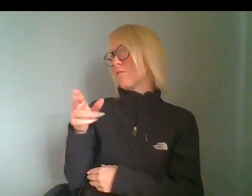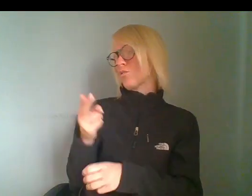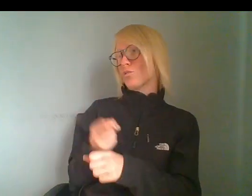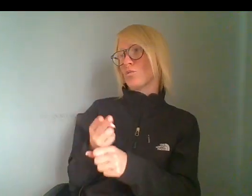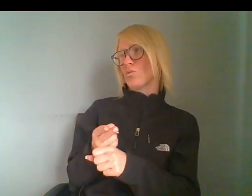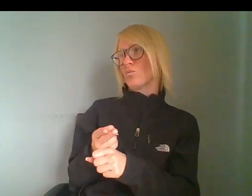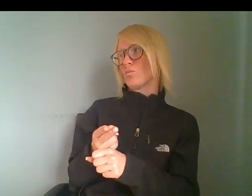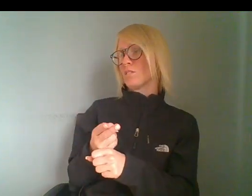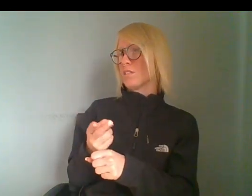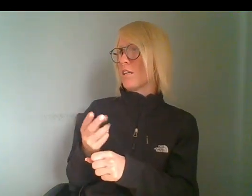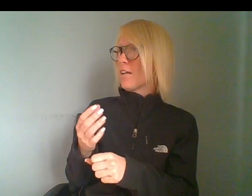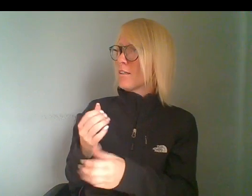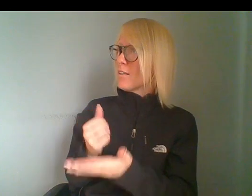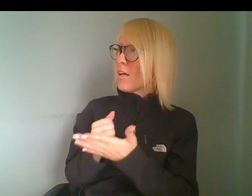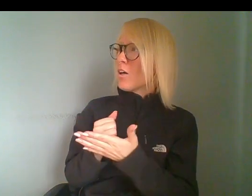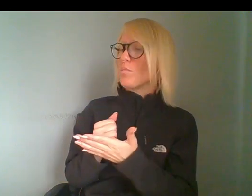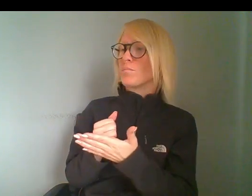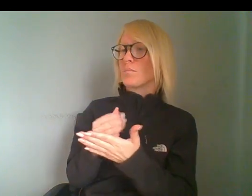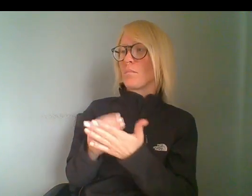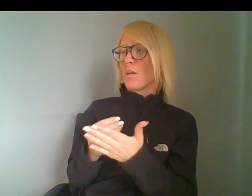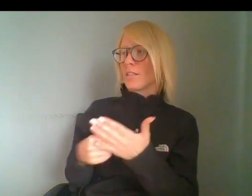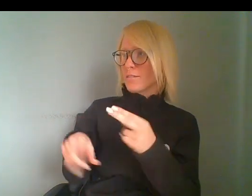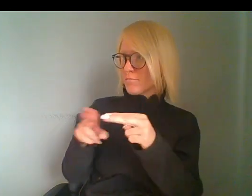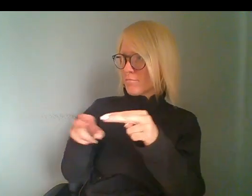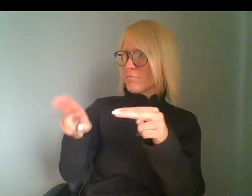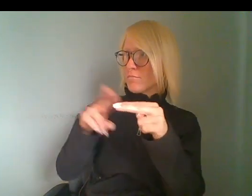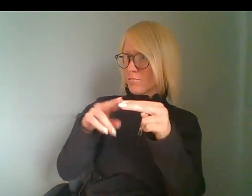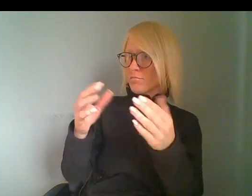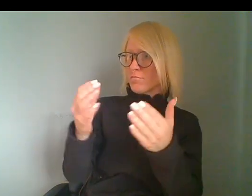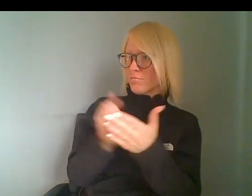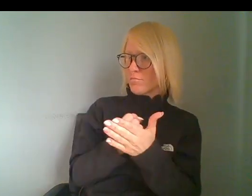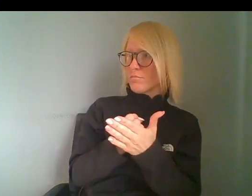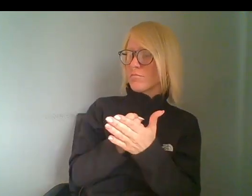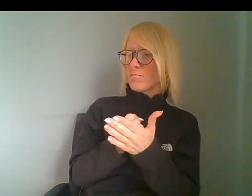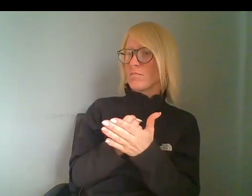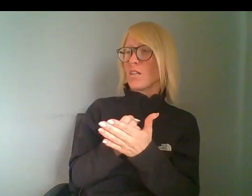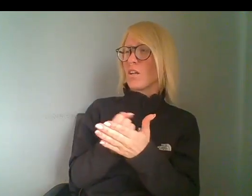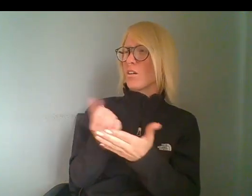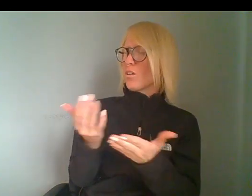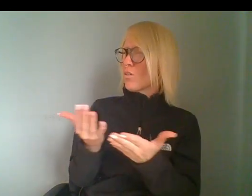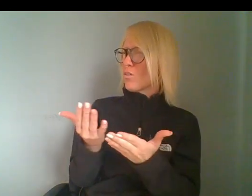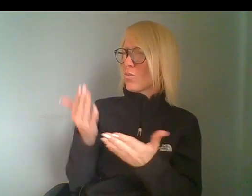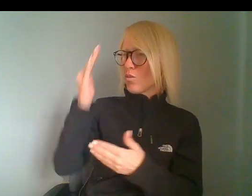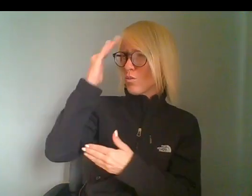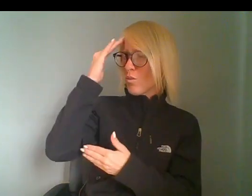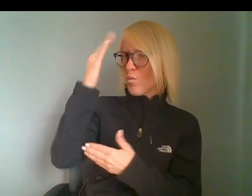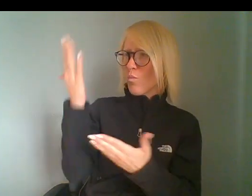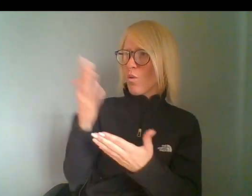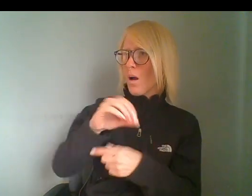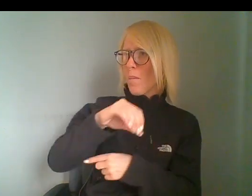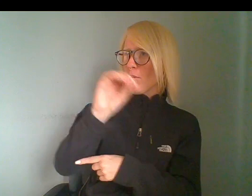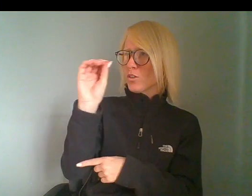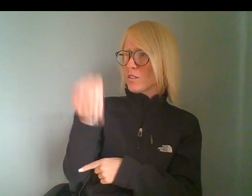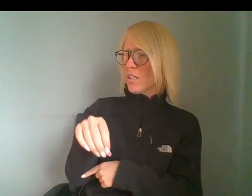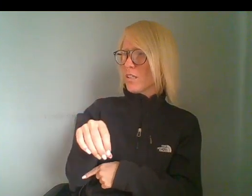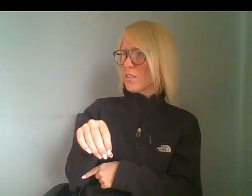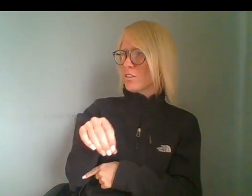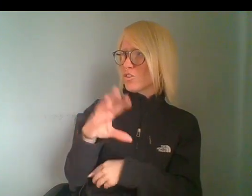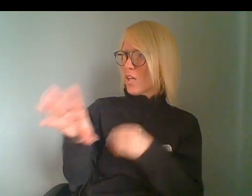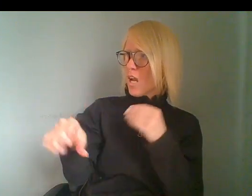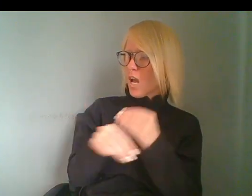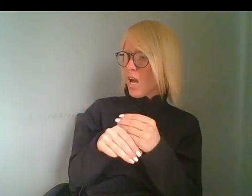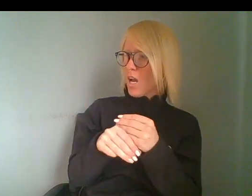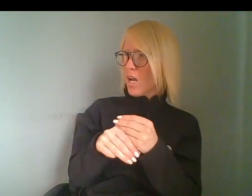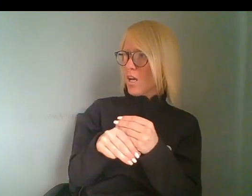and I don't remember do you remember what percentage of the fee that they take? I'm not, it's pretty small, it's standard,